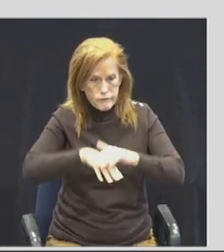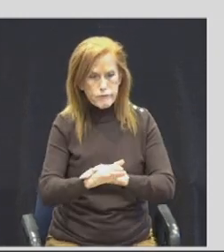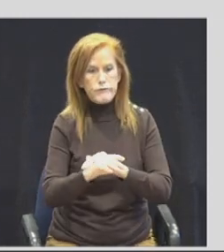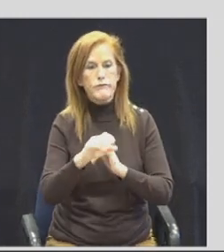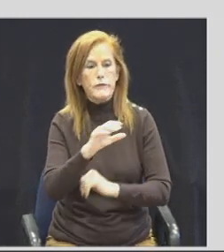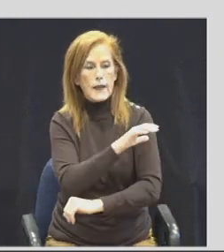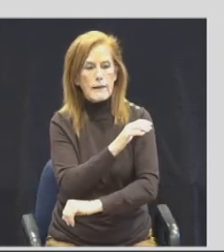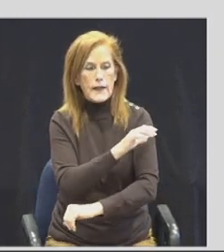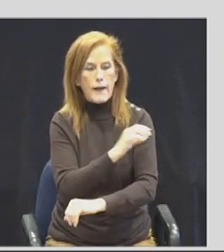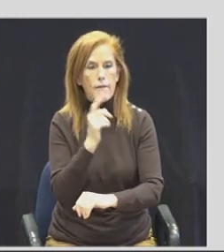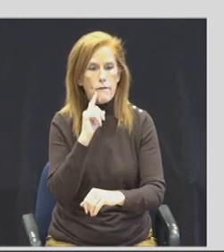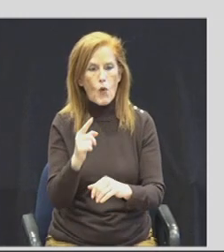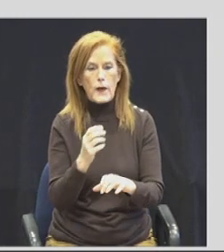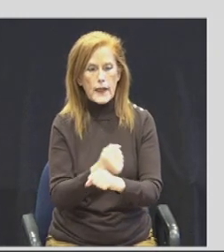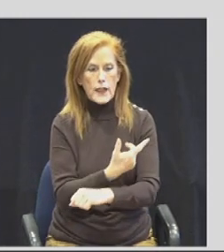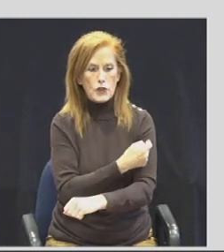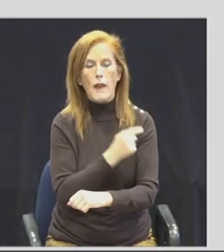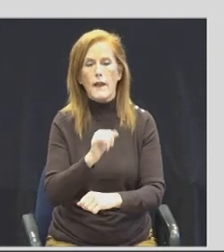take care of.